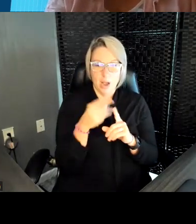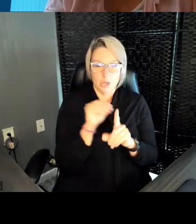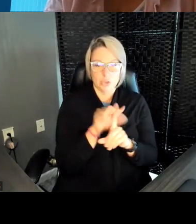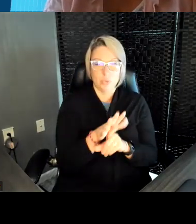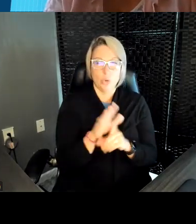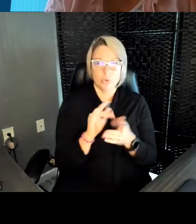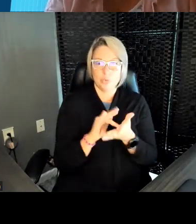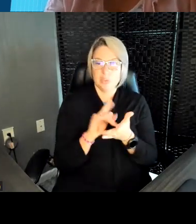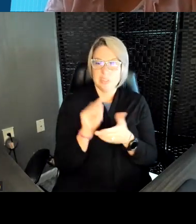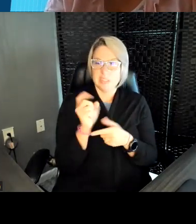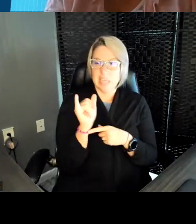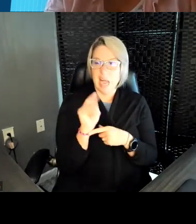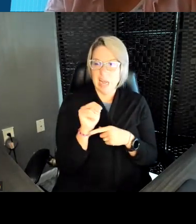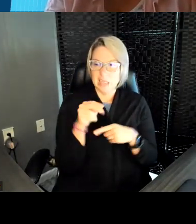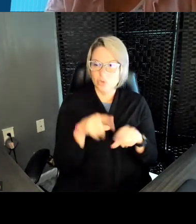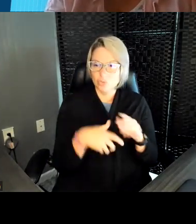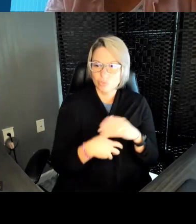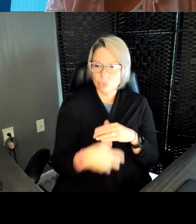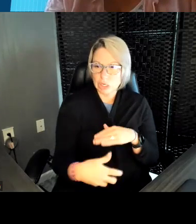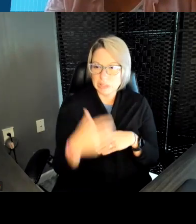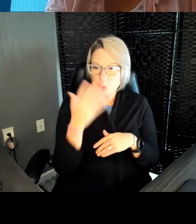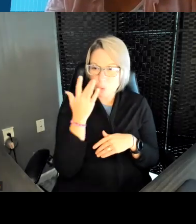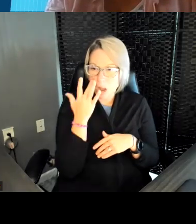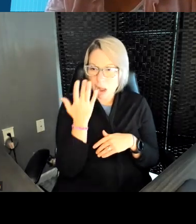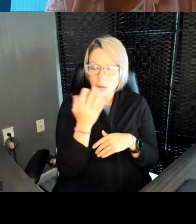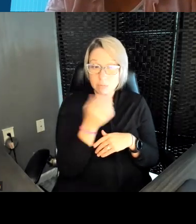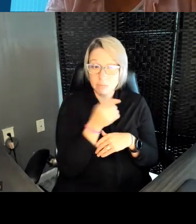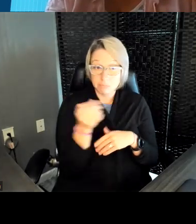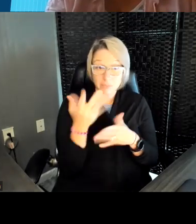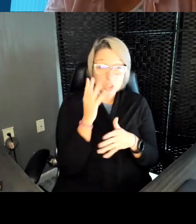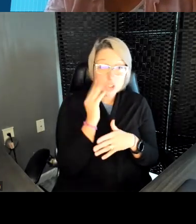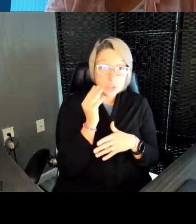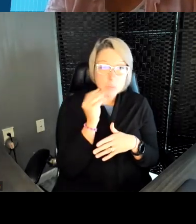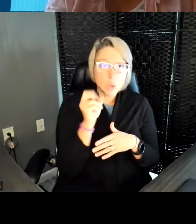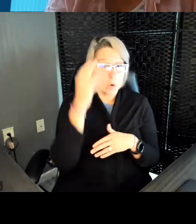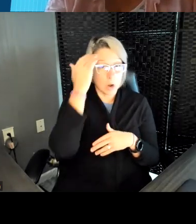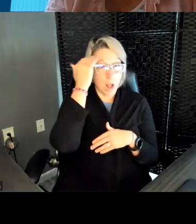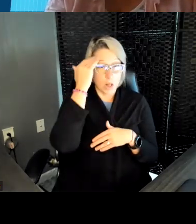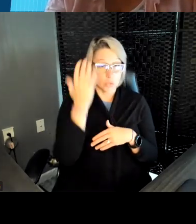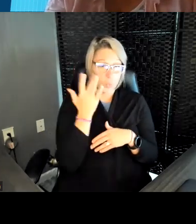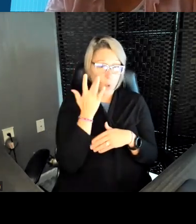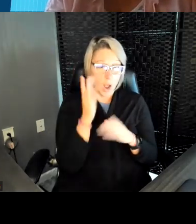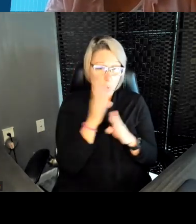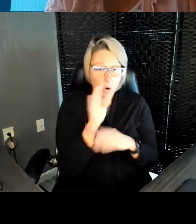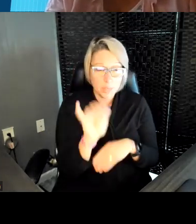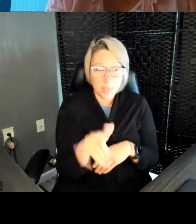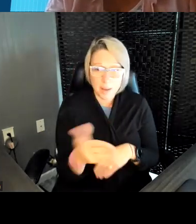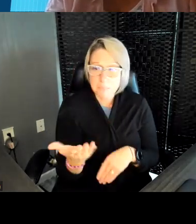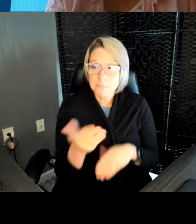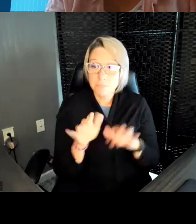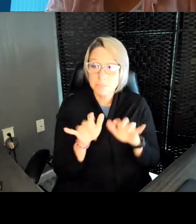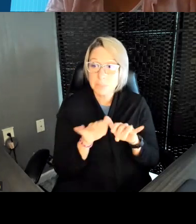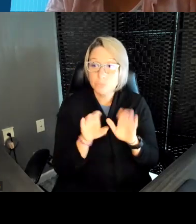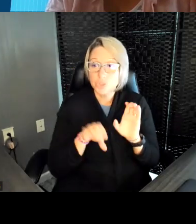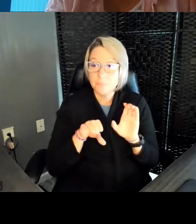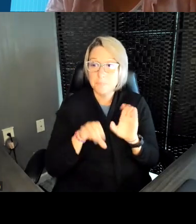deal? Anybody have had an experience with a child or just knowledge about why we worry about it?